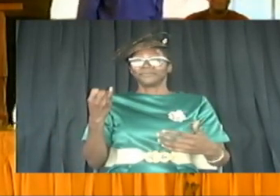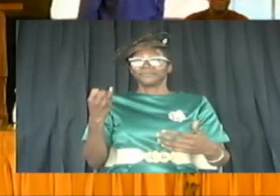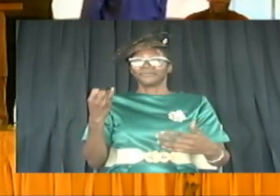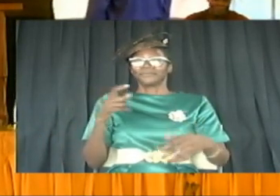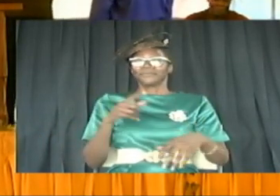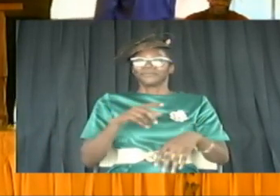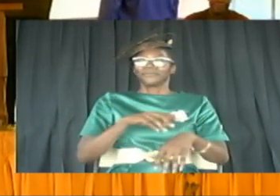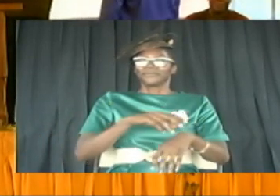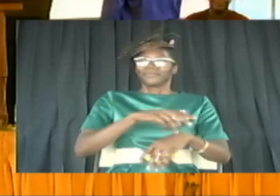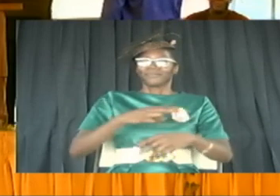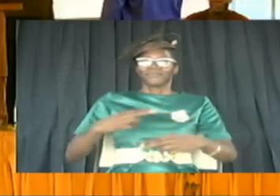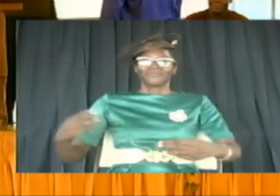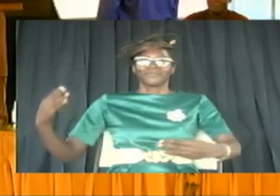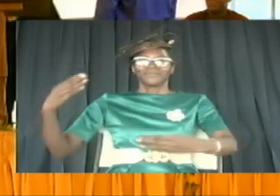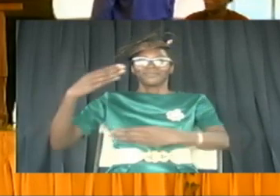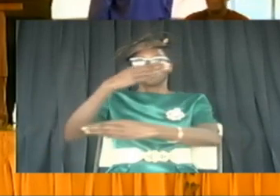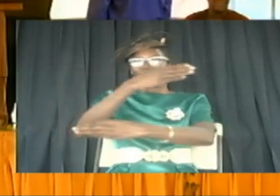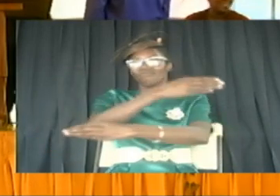and cross it.